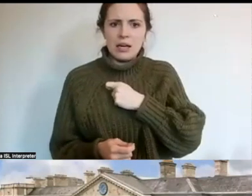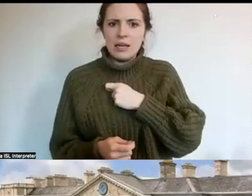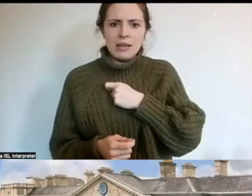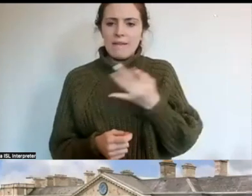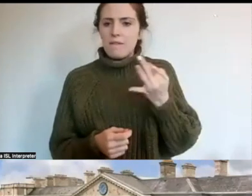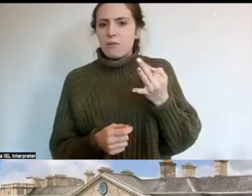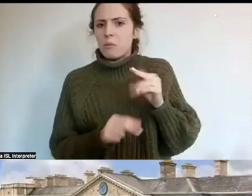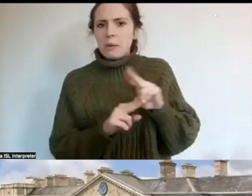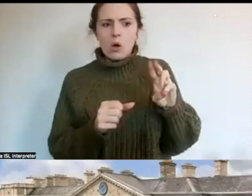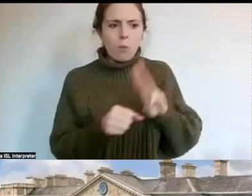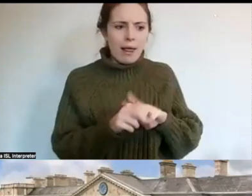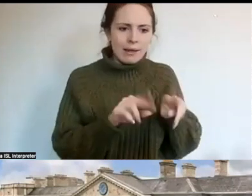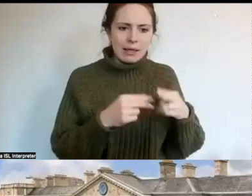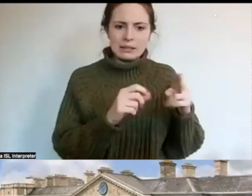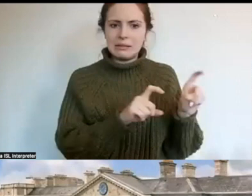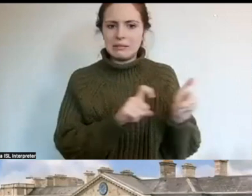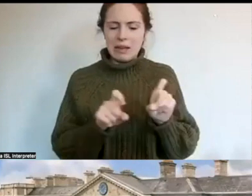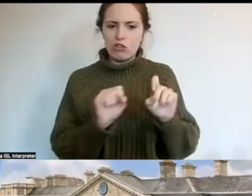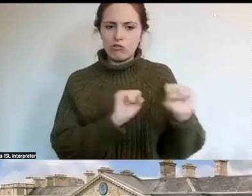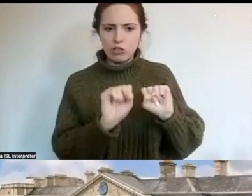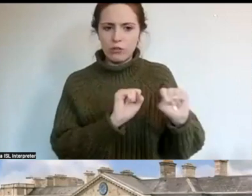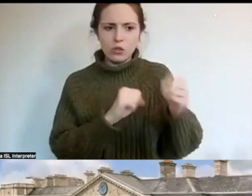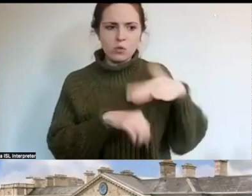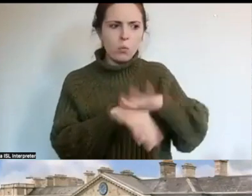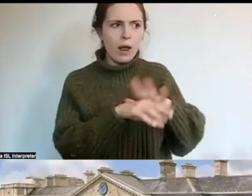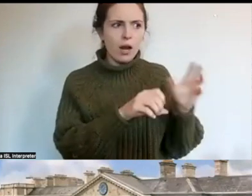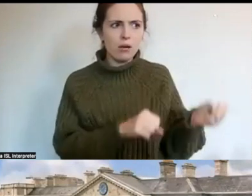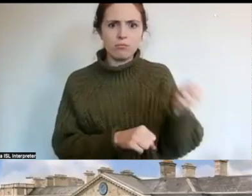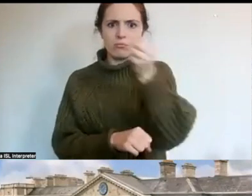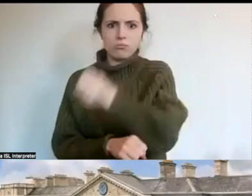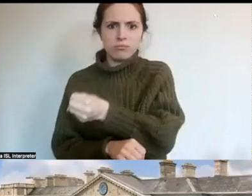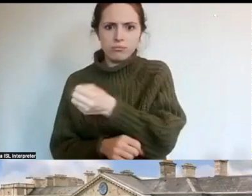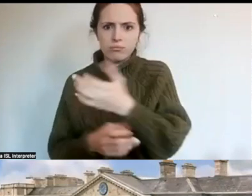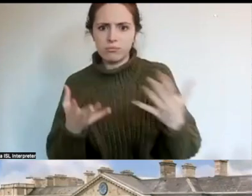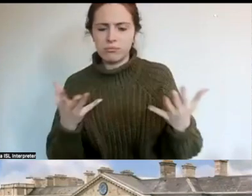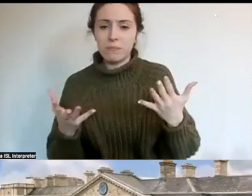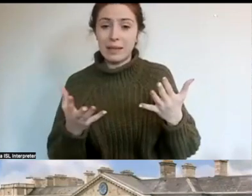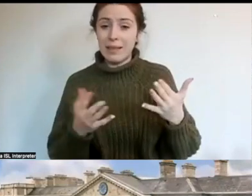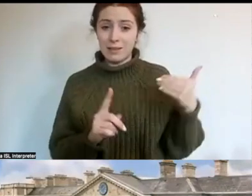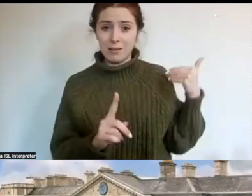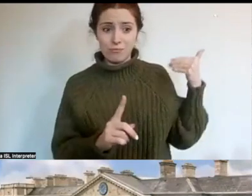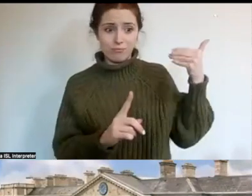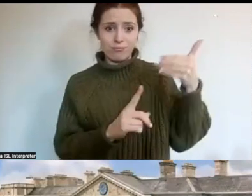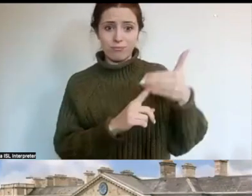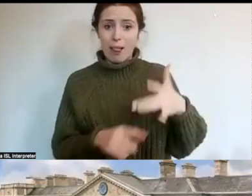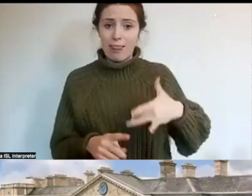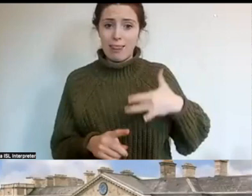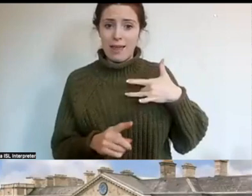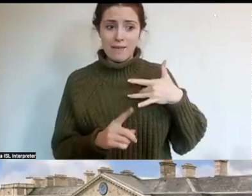stay within the services and what will happen. And that's despite having a whole lifetime within